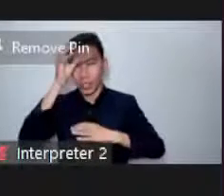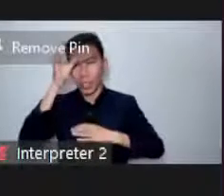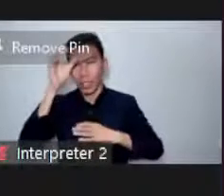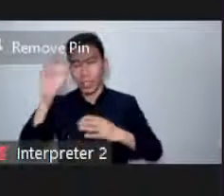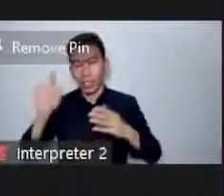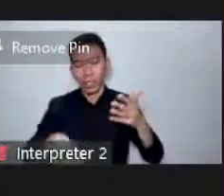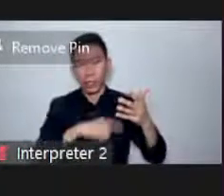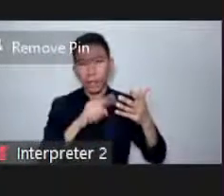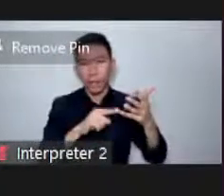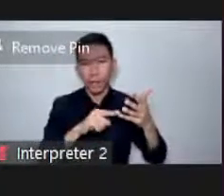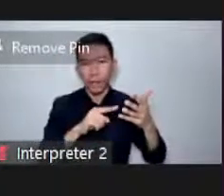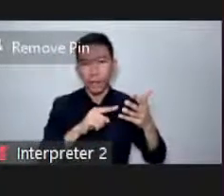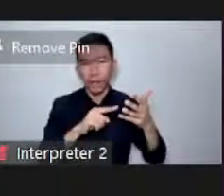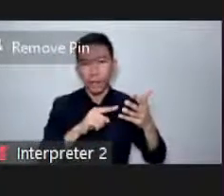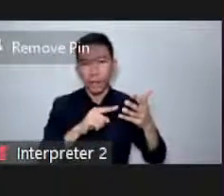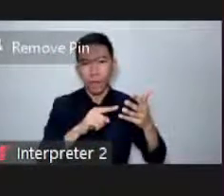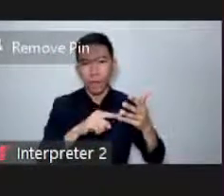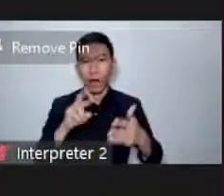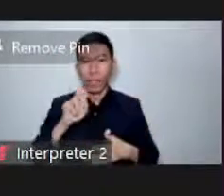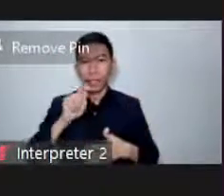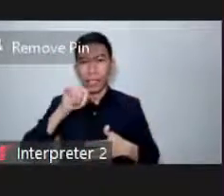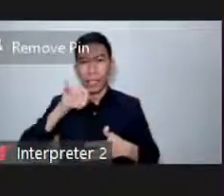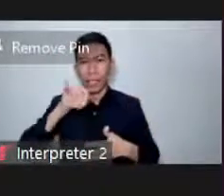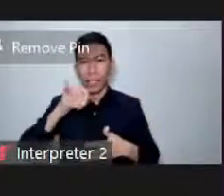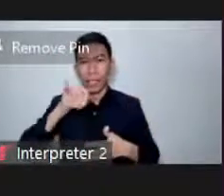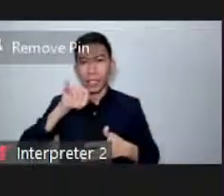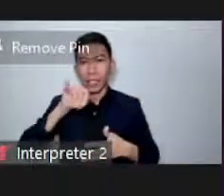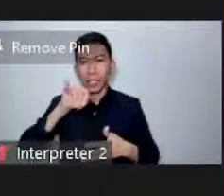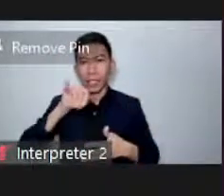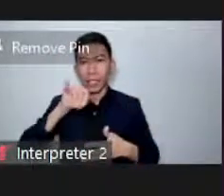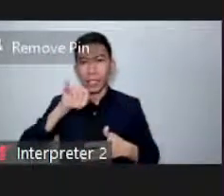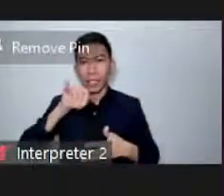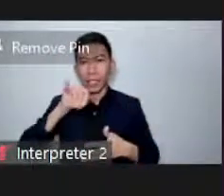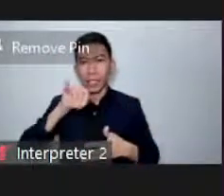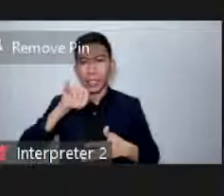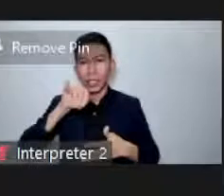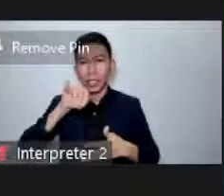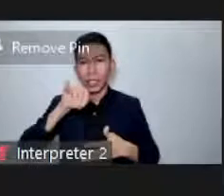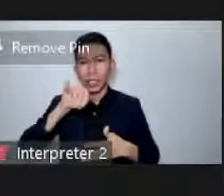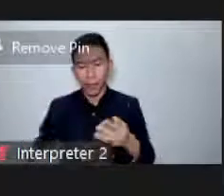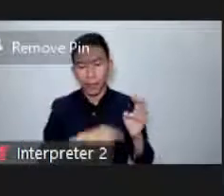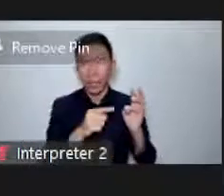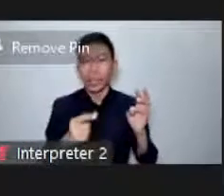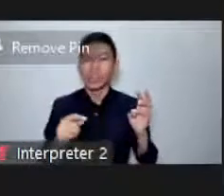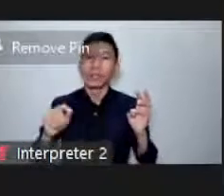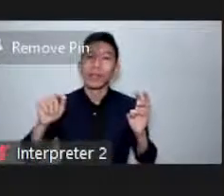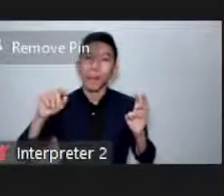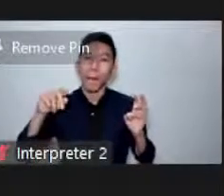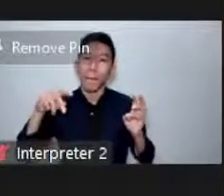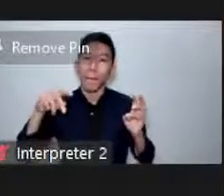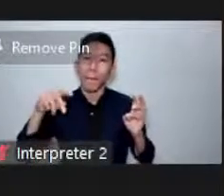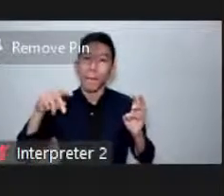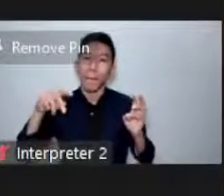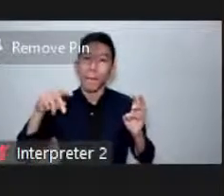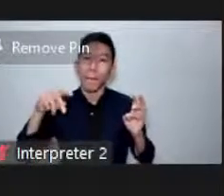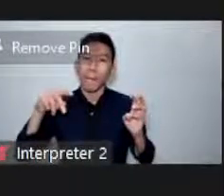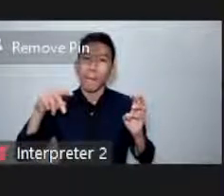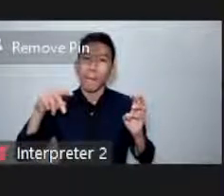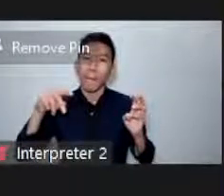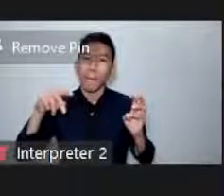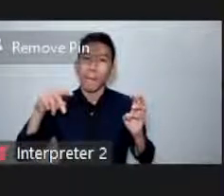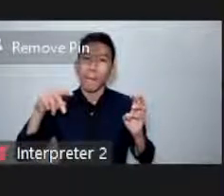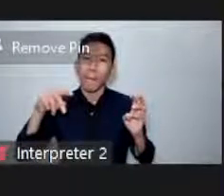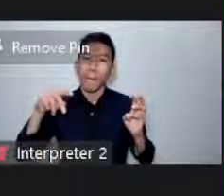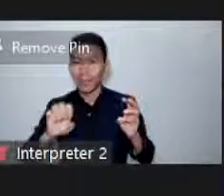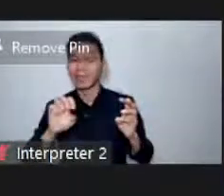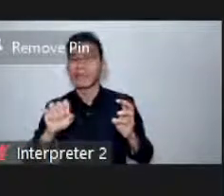on retinoblastoma control, TWG for the National Palliative and Hospice Care Program, TWG for